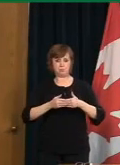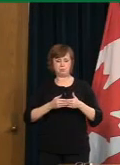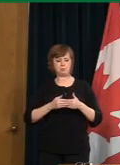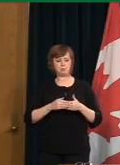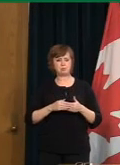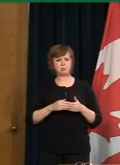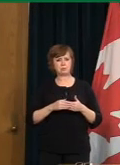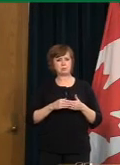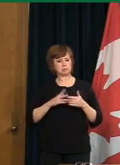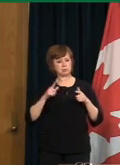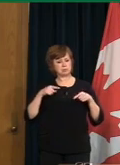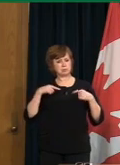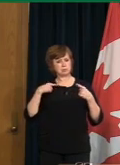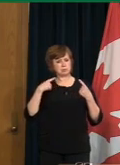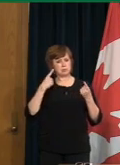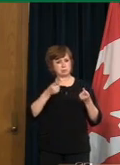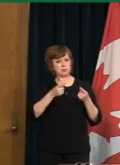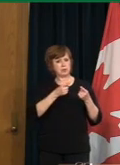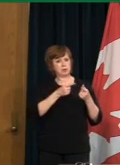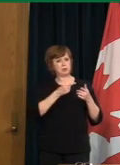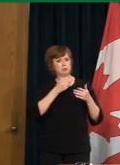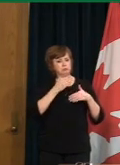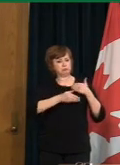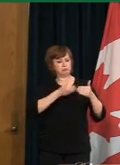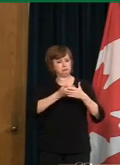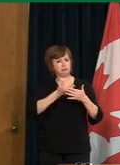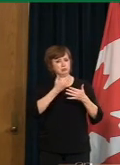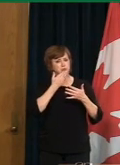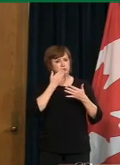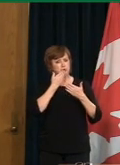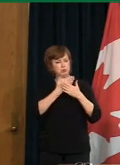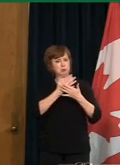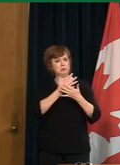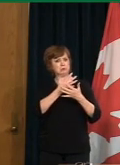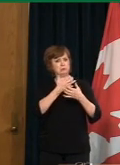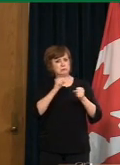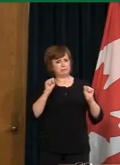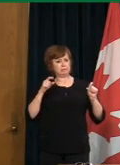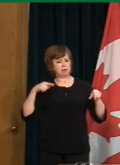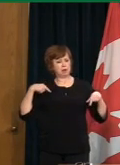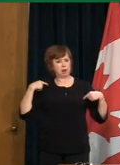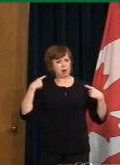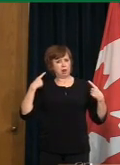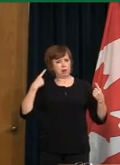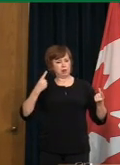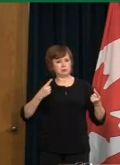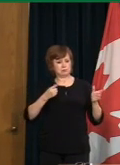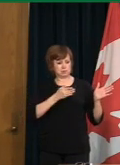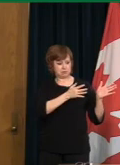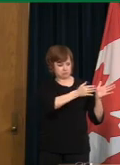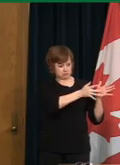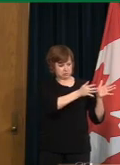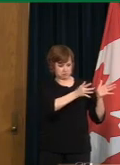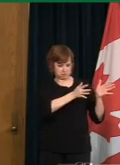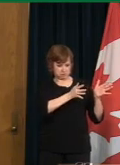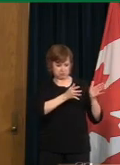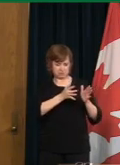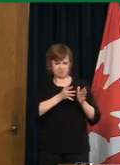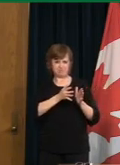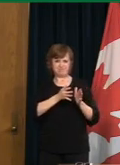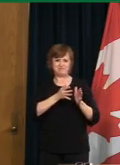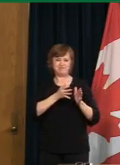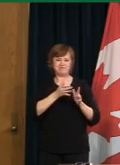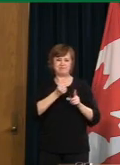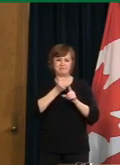quite safe, and they have had increasingly over the last 3 weeks more instances of a